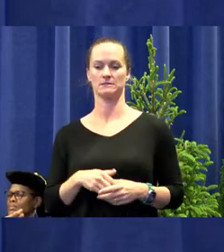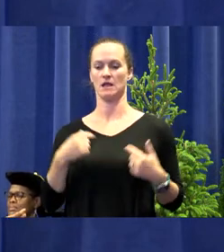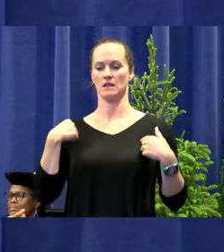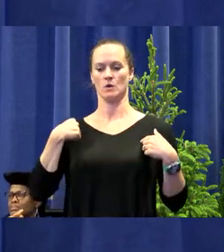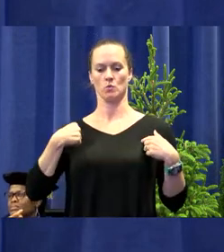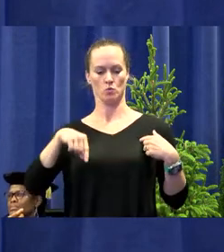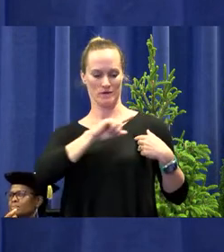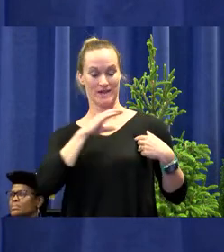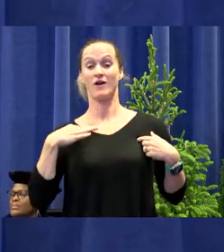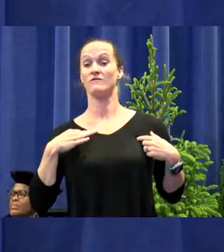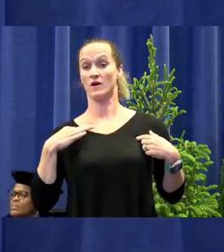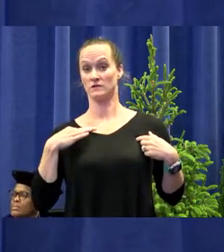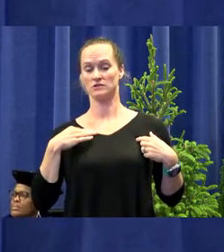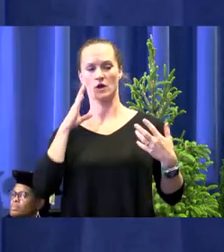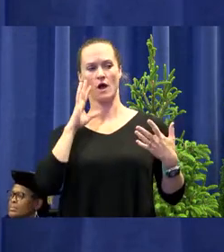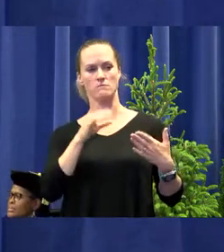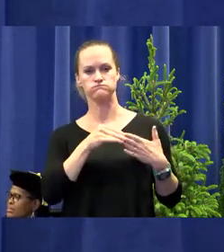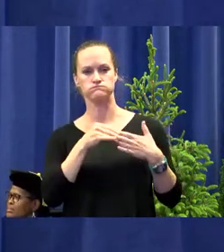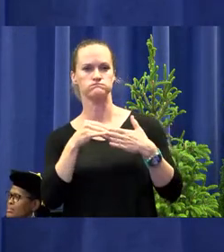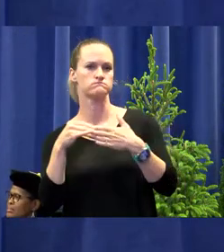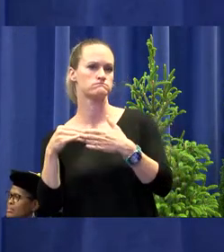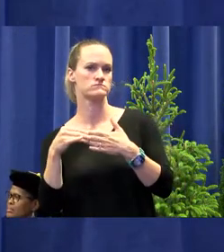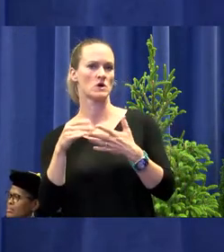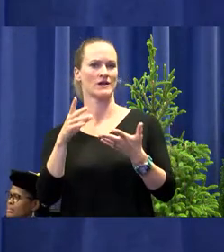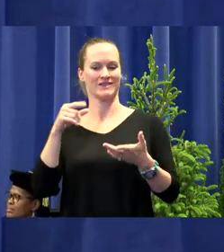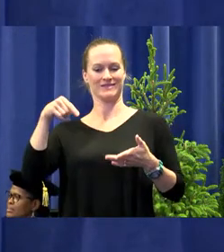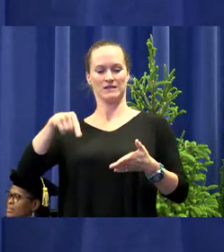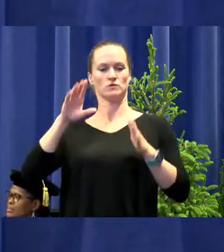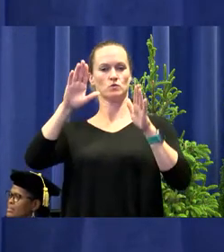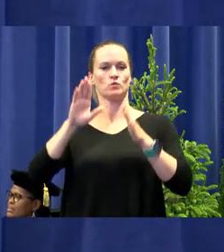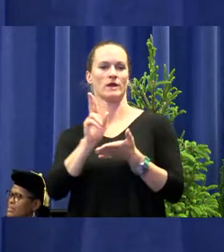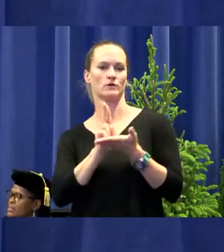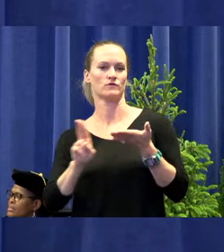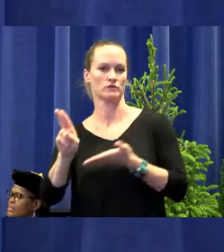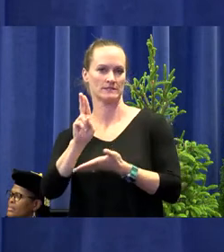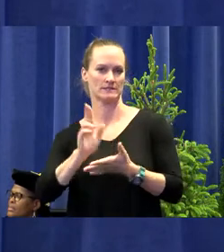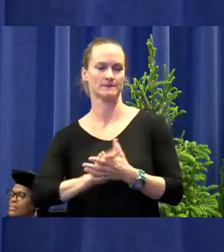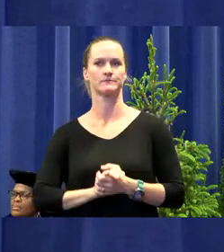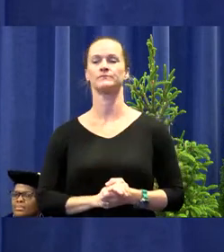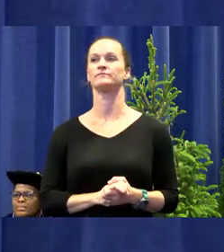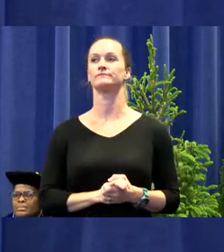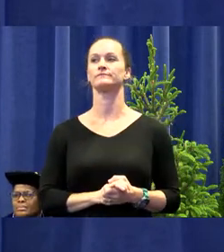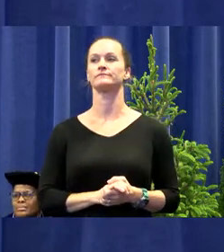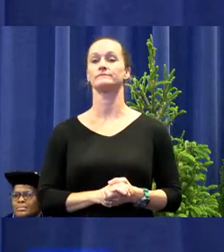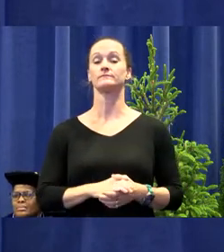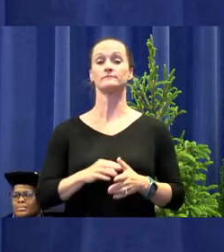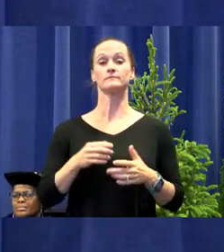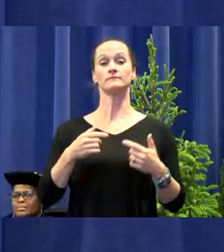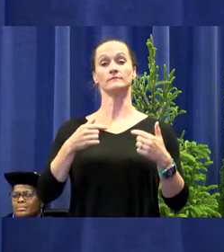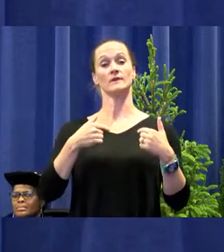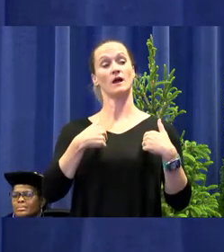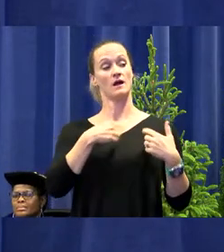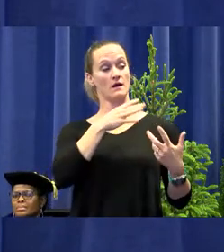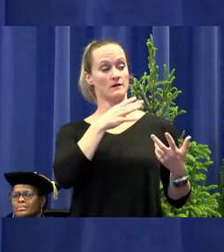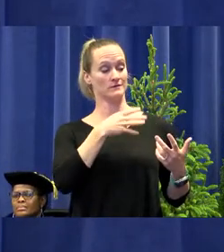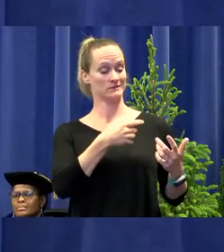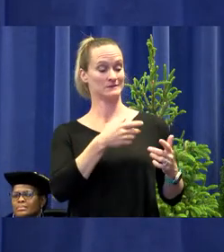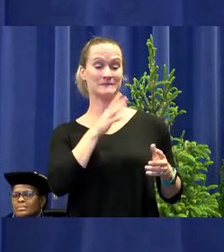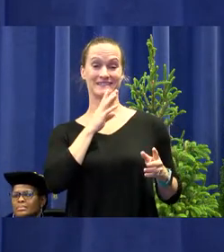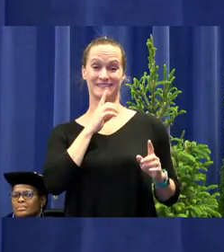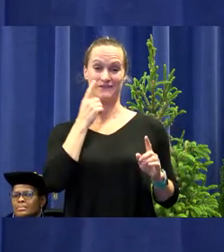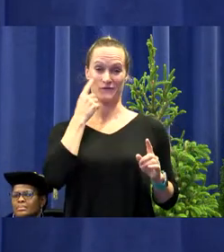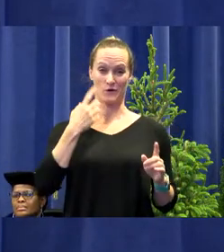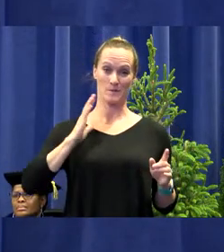as volunteers, steward the legacy of this great university. Speaking on behalf of my board colleagues, it